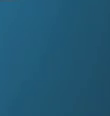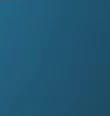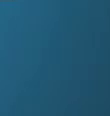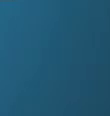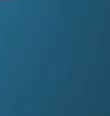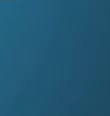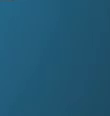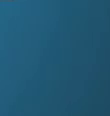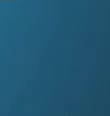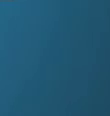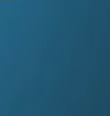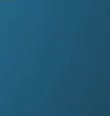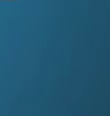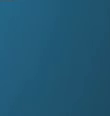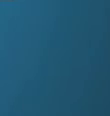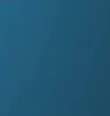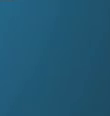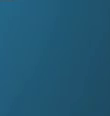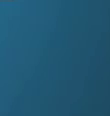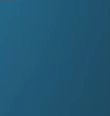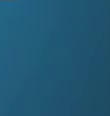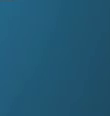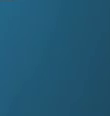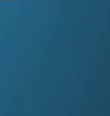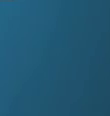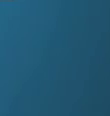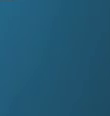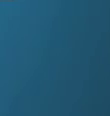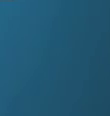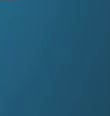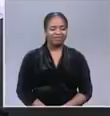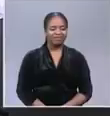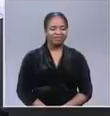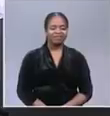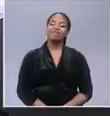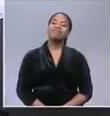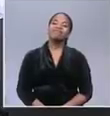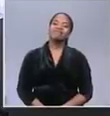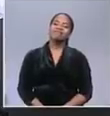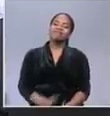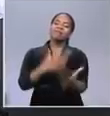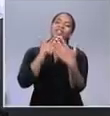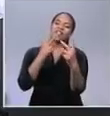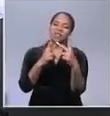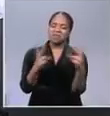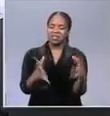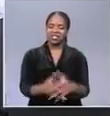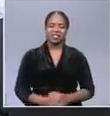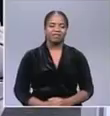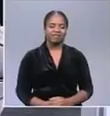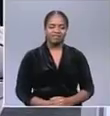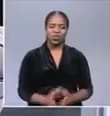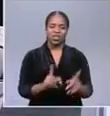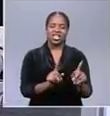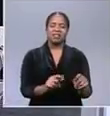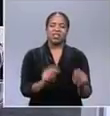pleasant and warm weather conditions across South Africa. That's all from the Weather Centre. Have a good night. And you as well. Thank you very much, Candice McKechnie there in